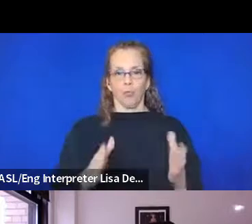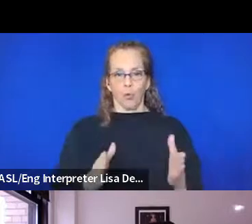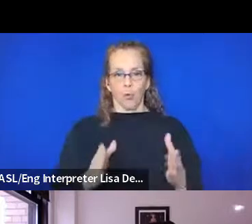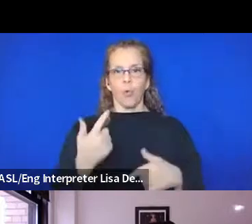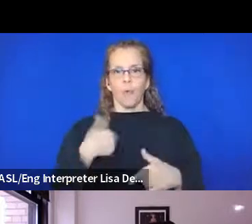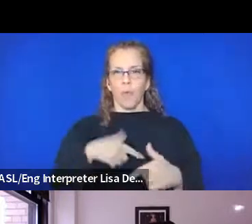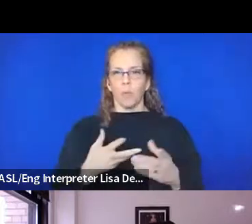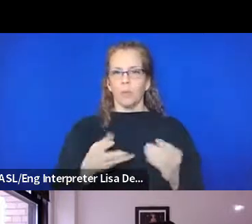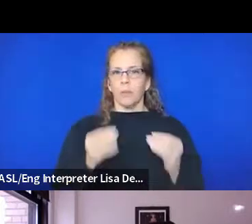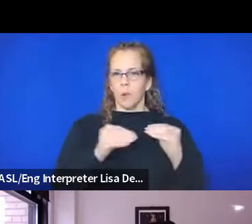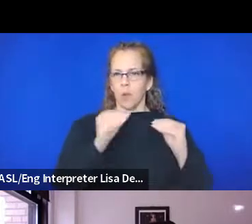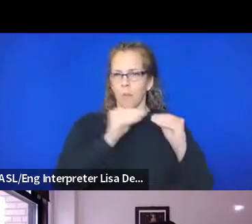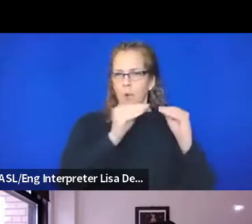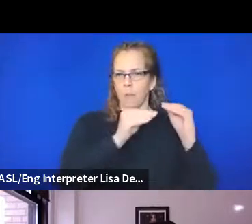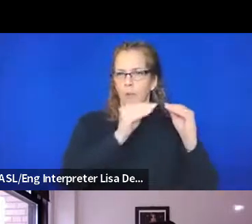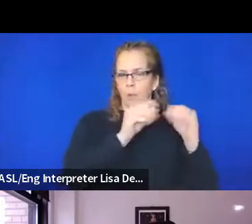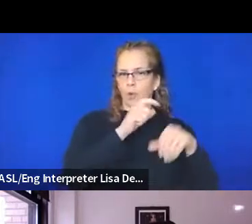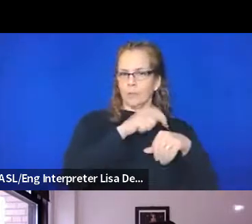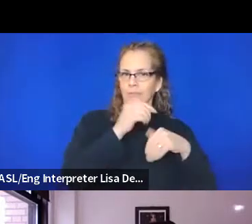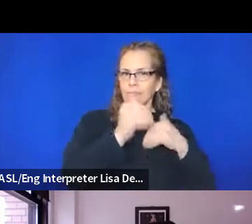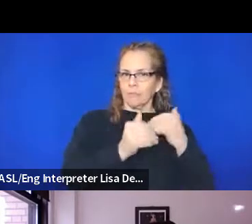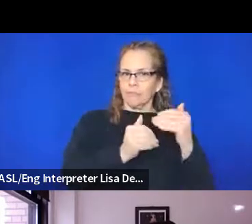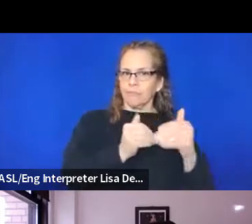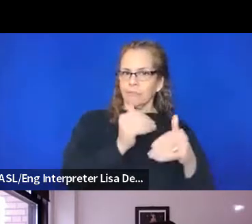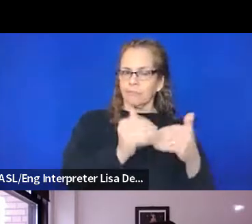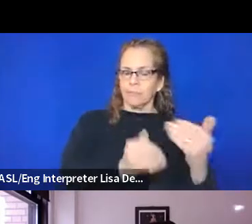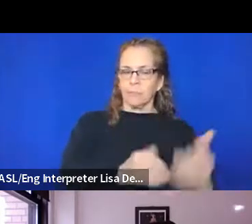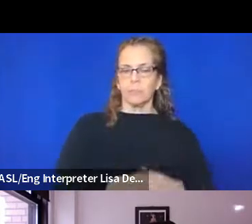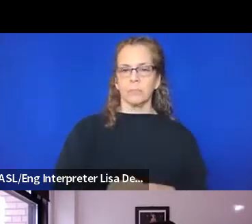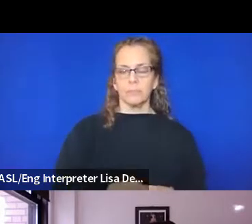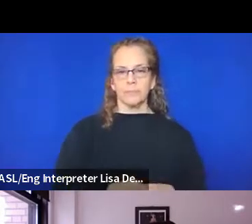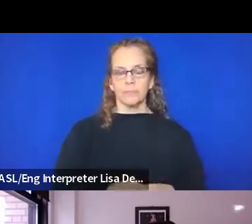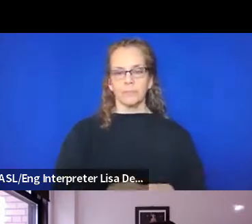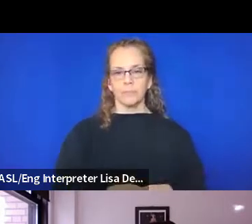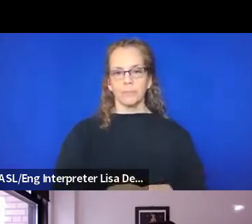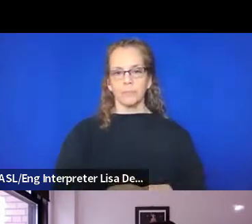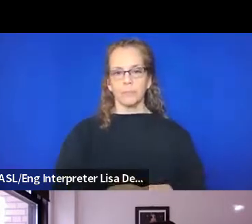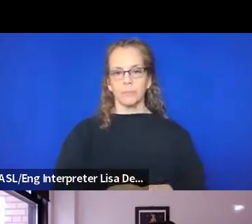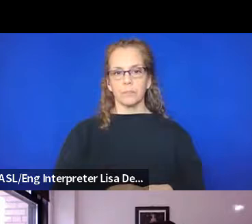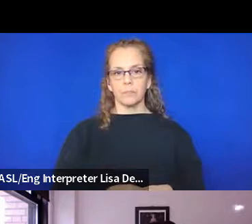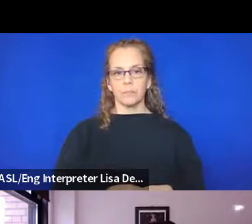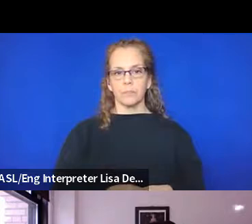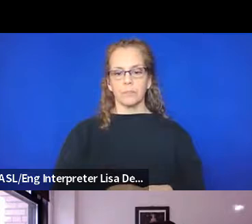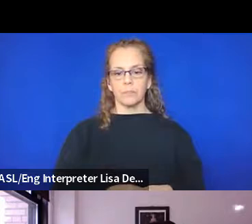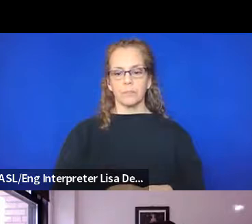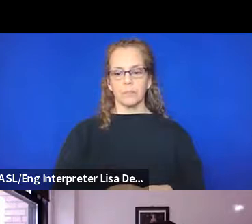more and more of as time has gone on. But